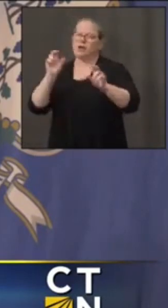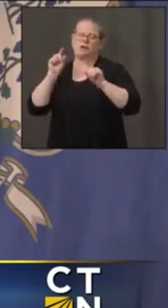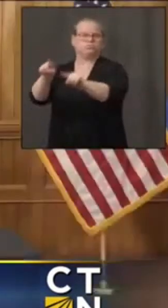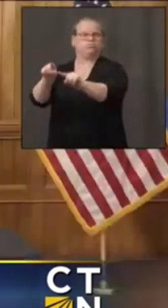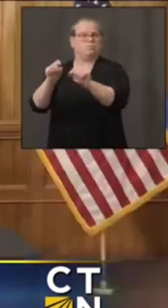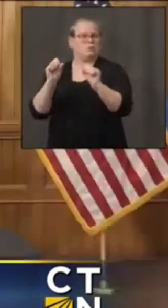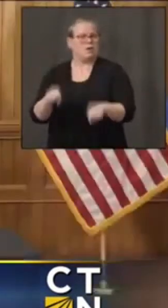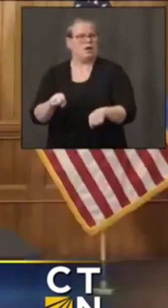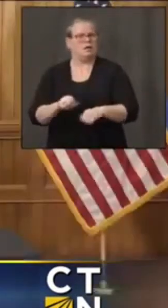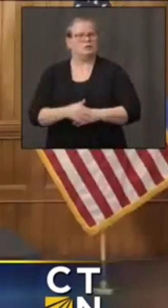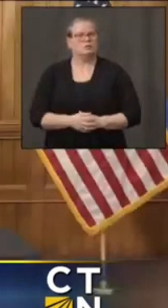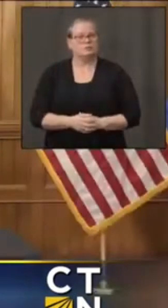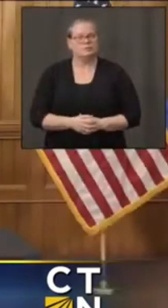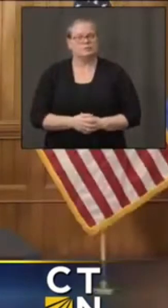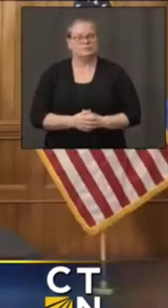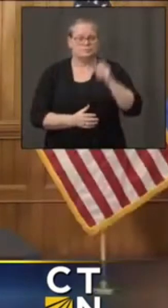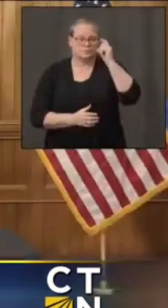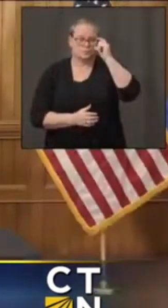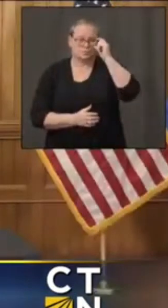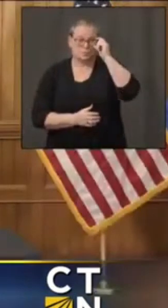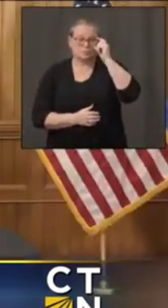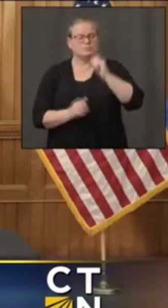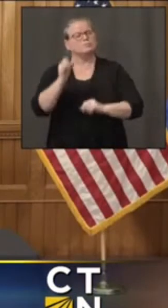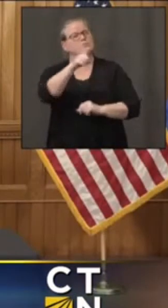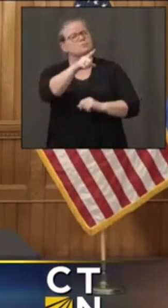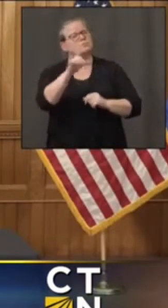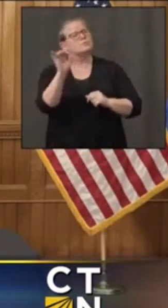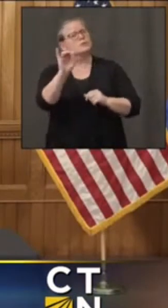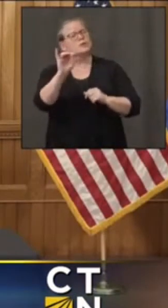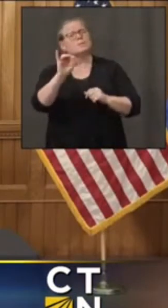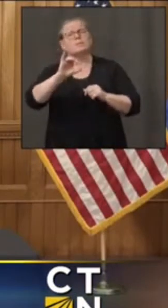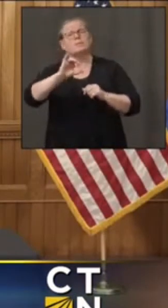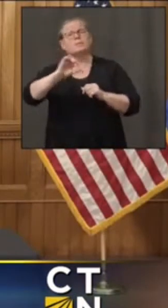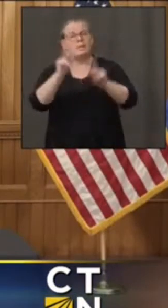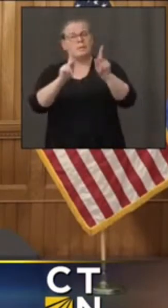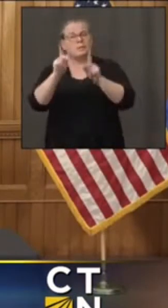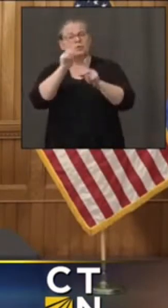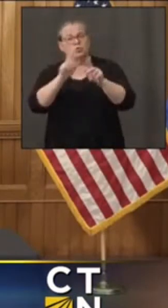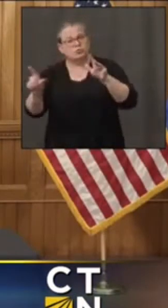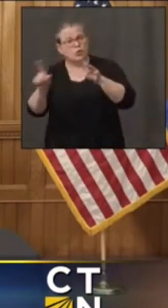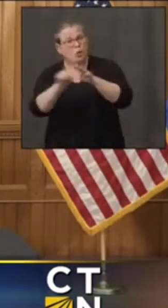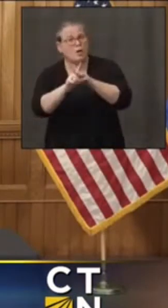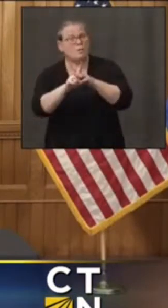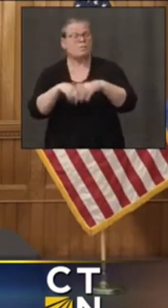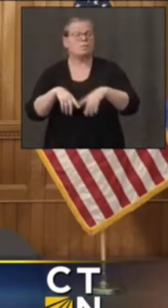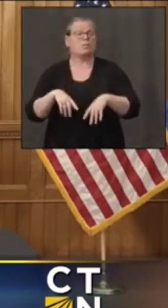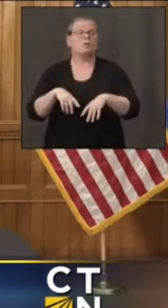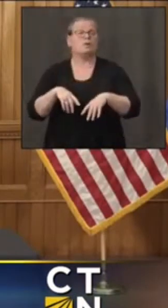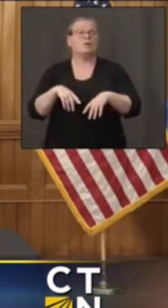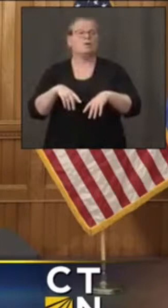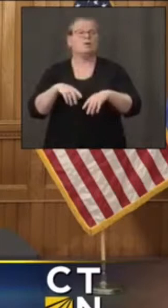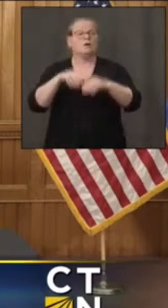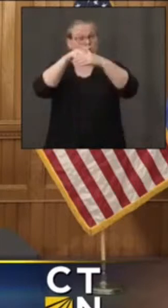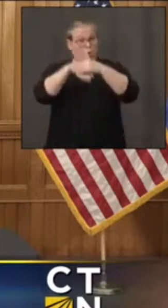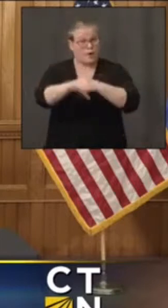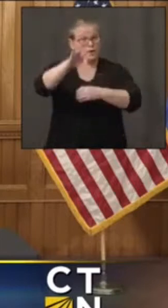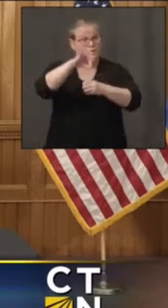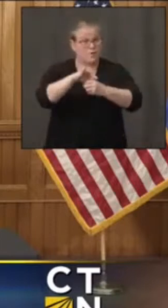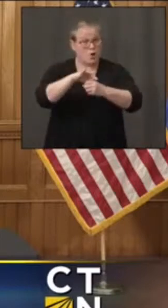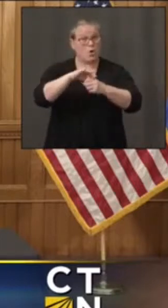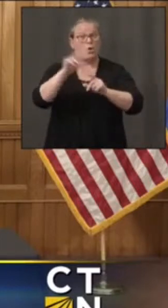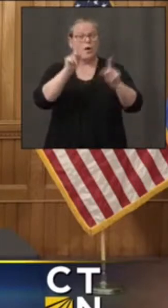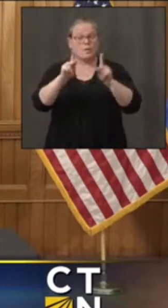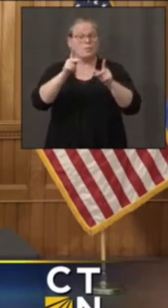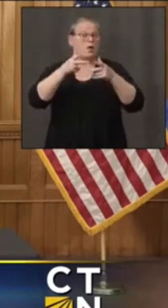Also, as far as the people that do show up, and there are some do's and don'ts to what they are allowed to wear, are not allowed to